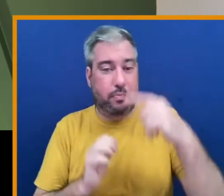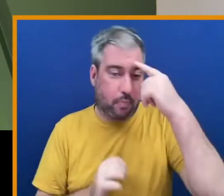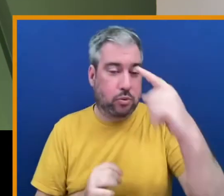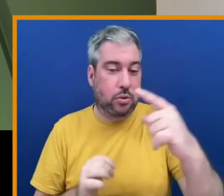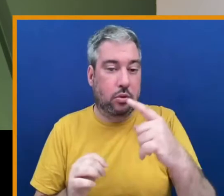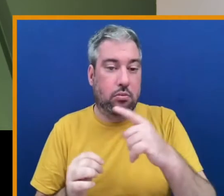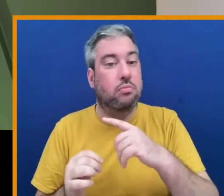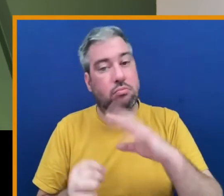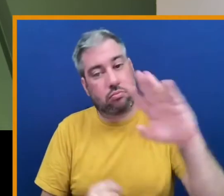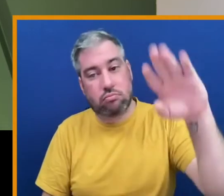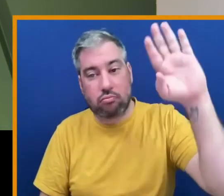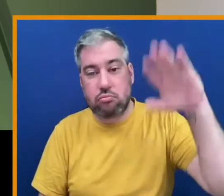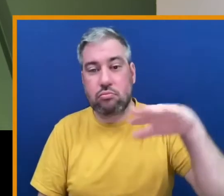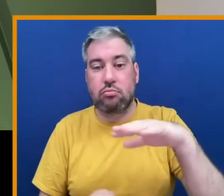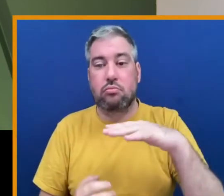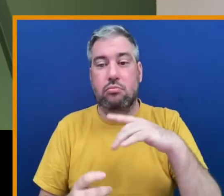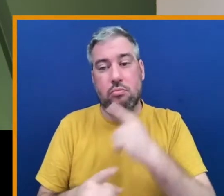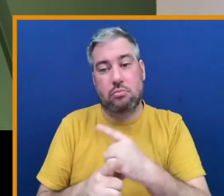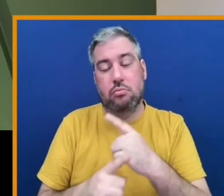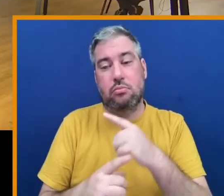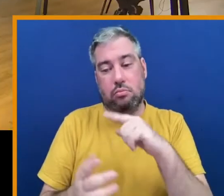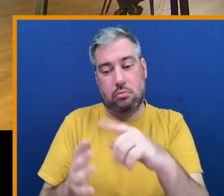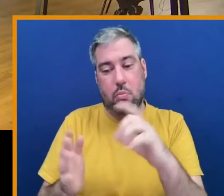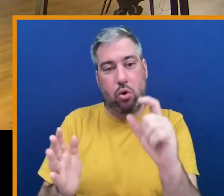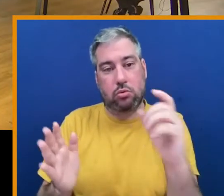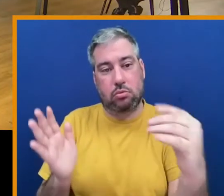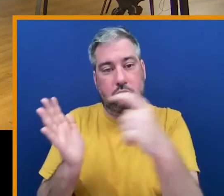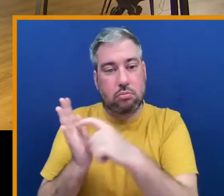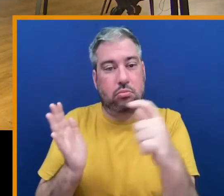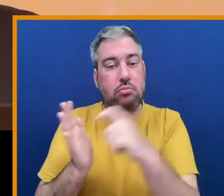2, but sadly against Amendment 3.